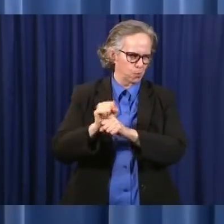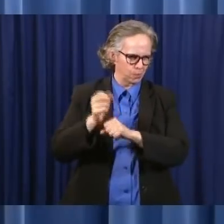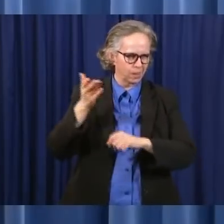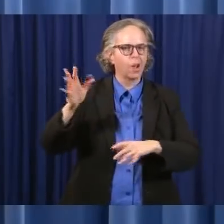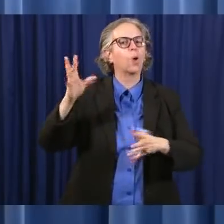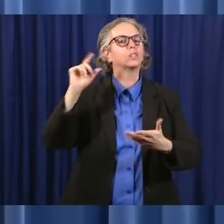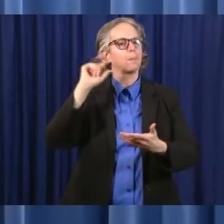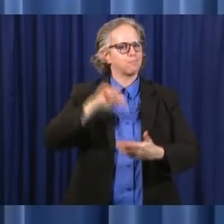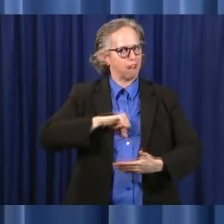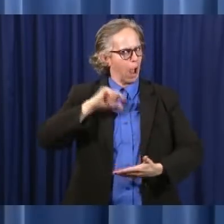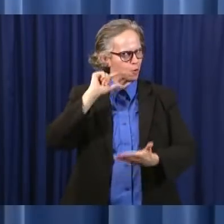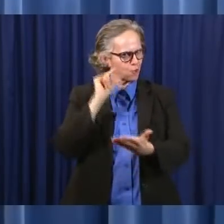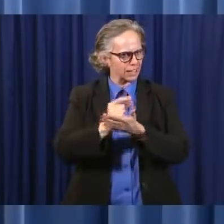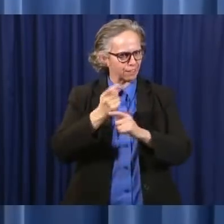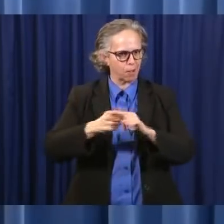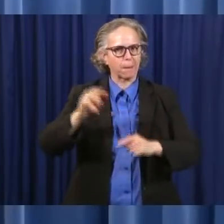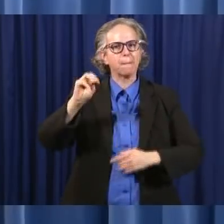College.